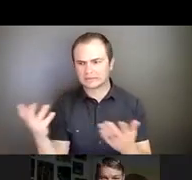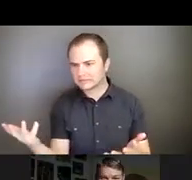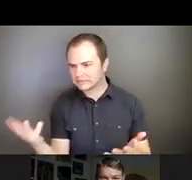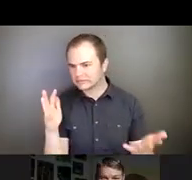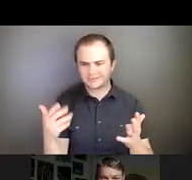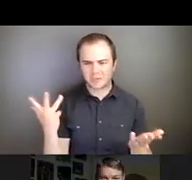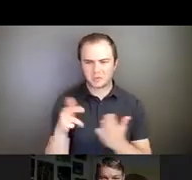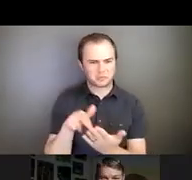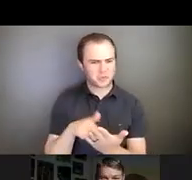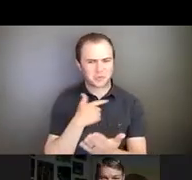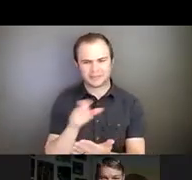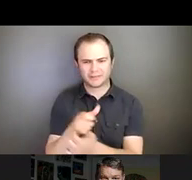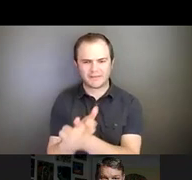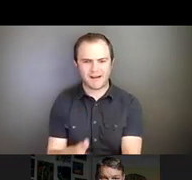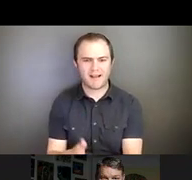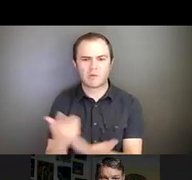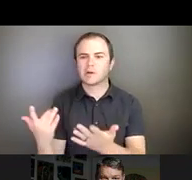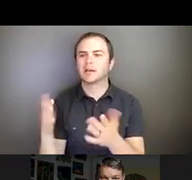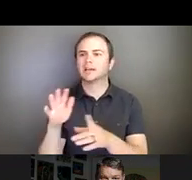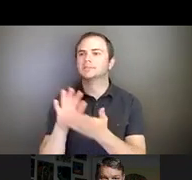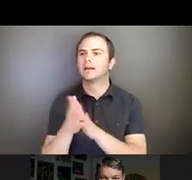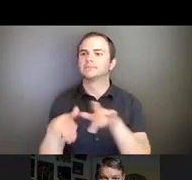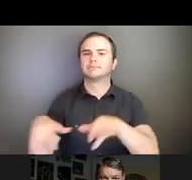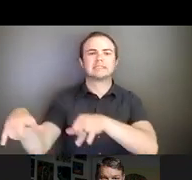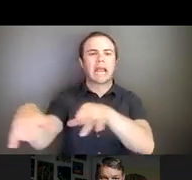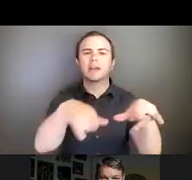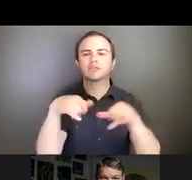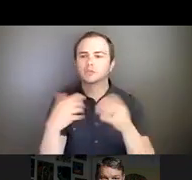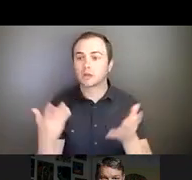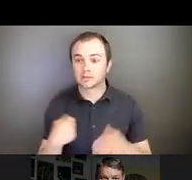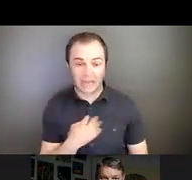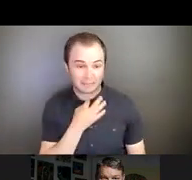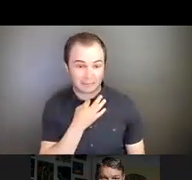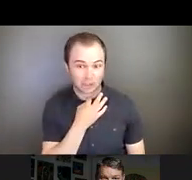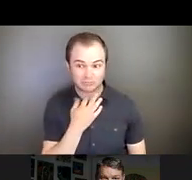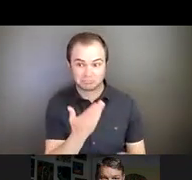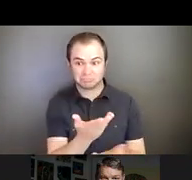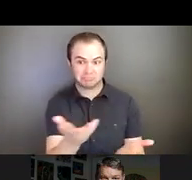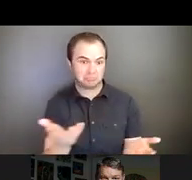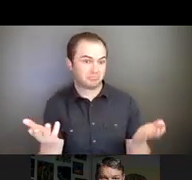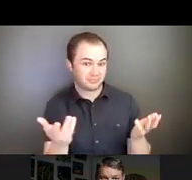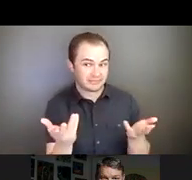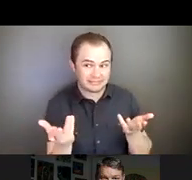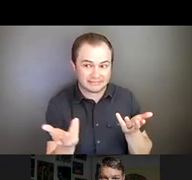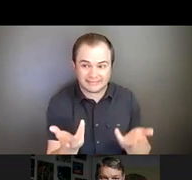yeah, what's the standard now? So I'm curious if anybody else.